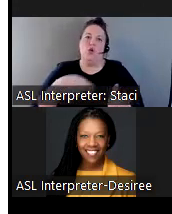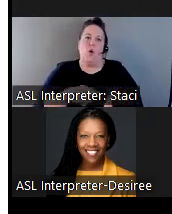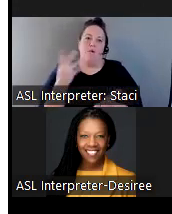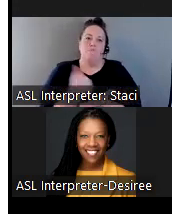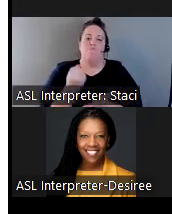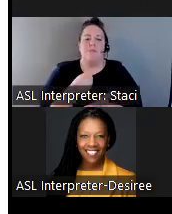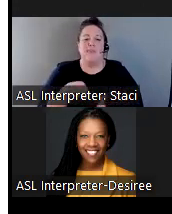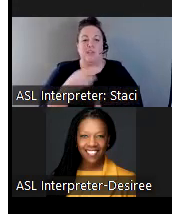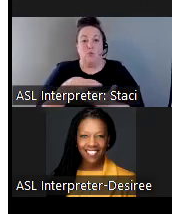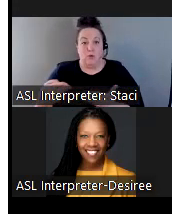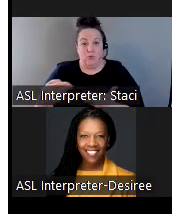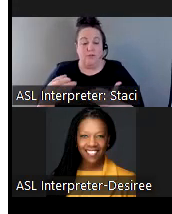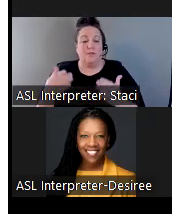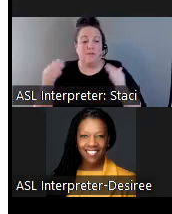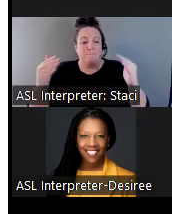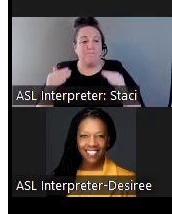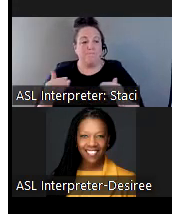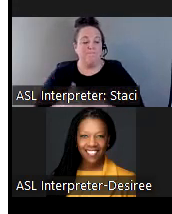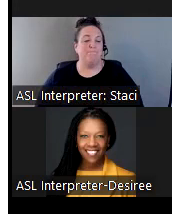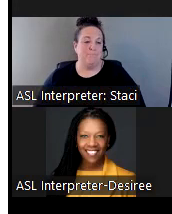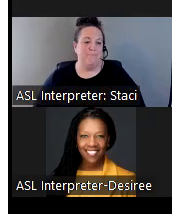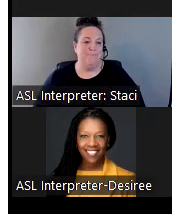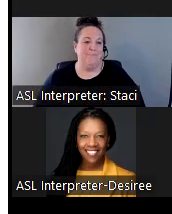resource. Go ahead.